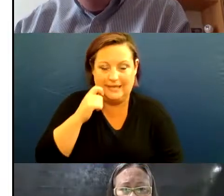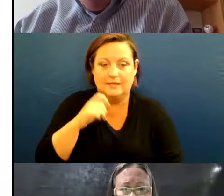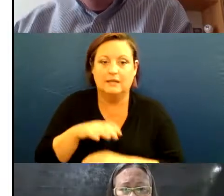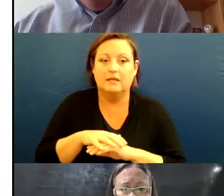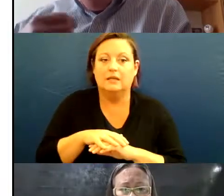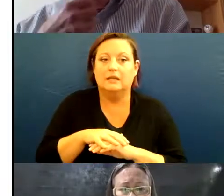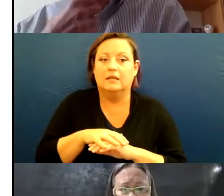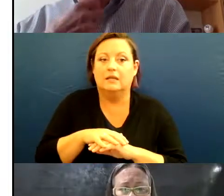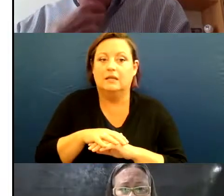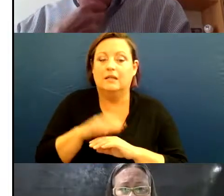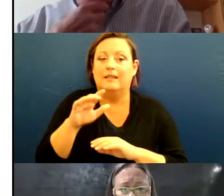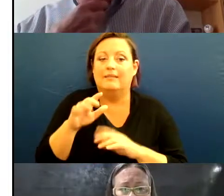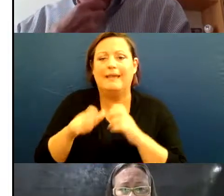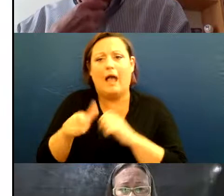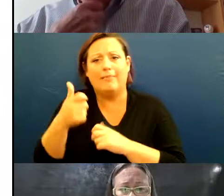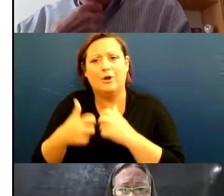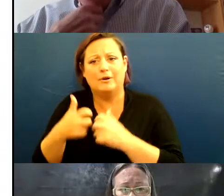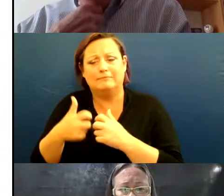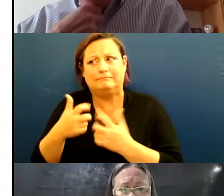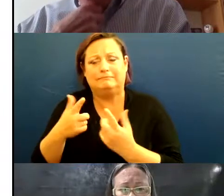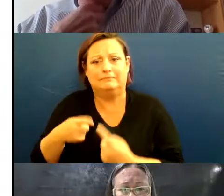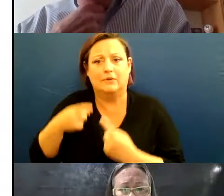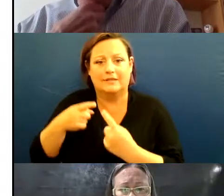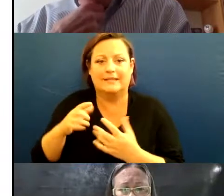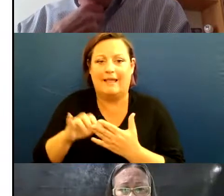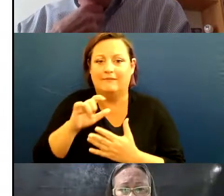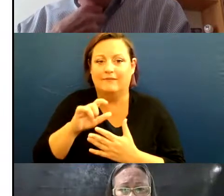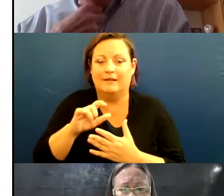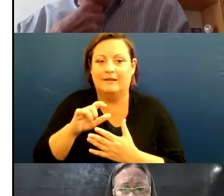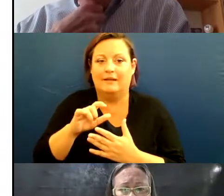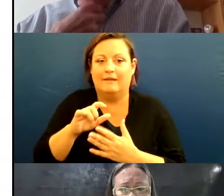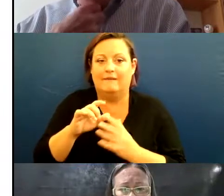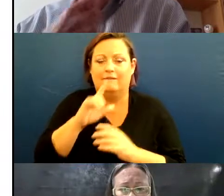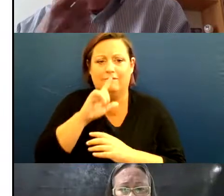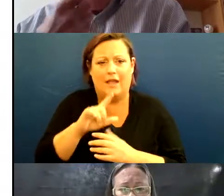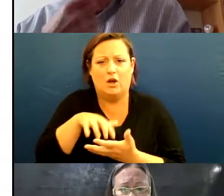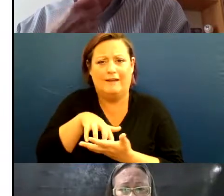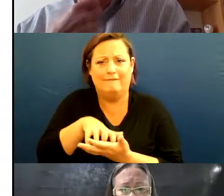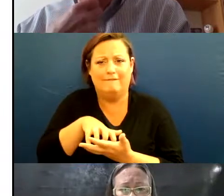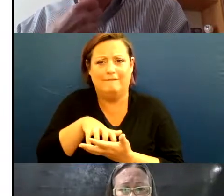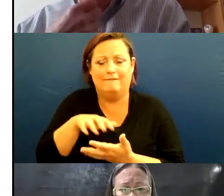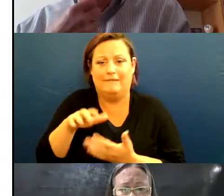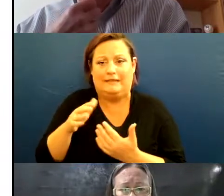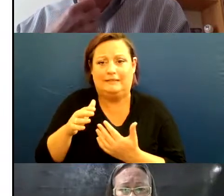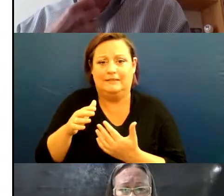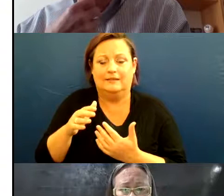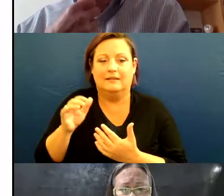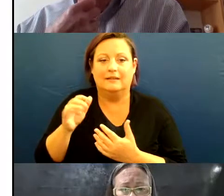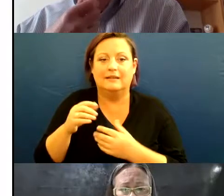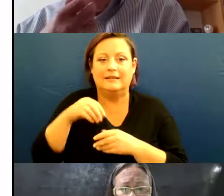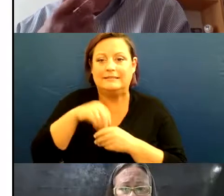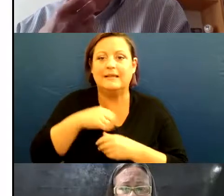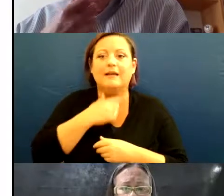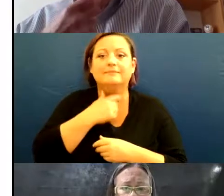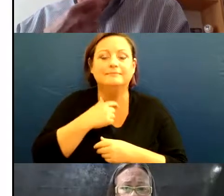have very fragile internal epithelia. For example, the esophagus will develop